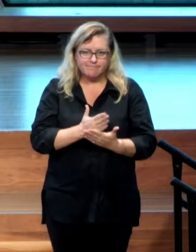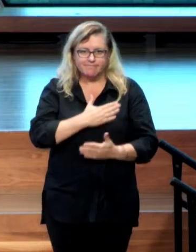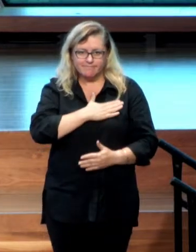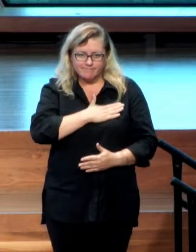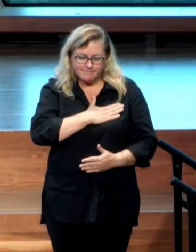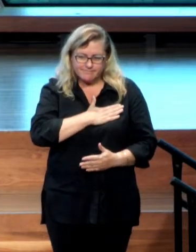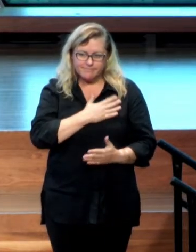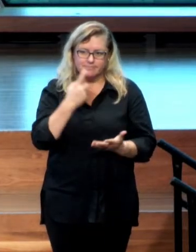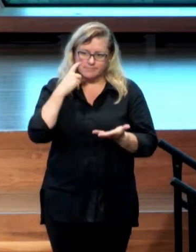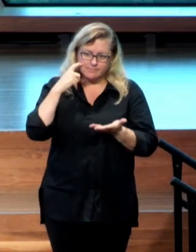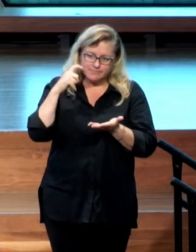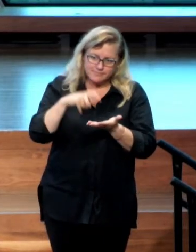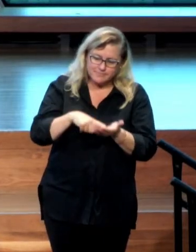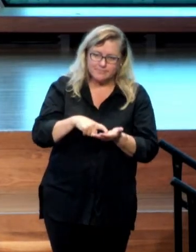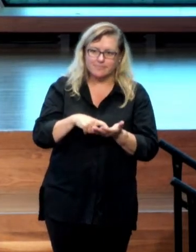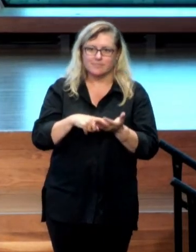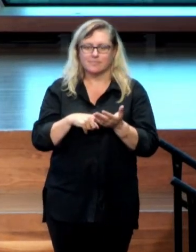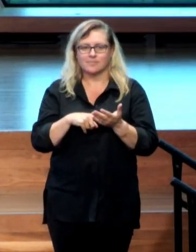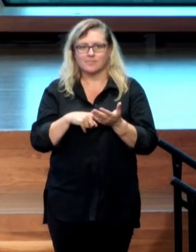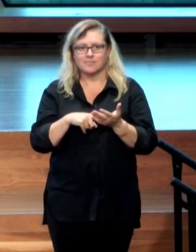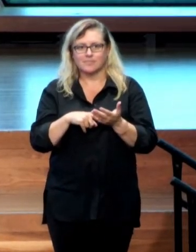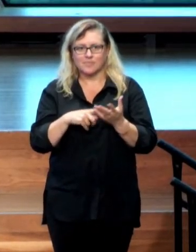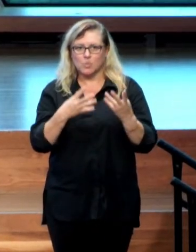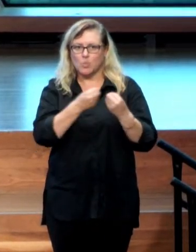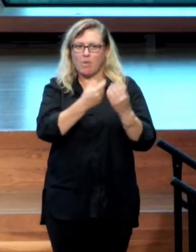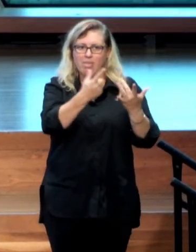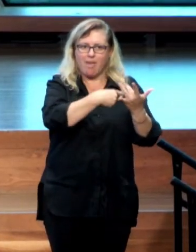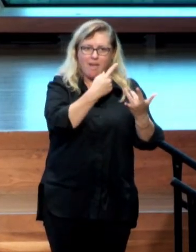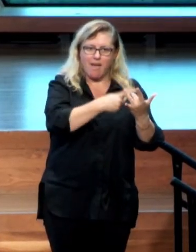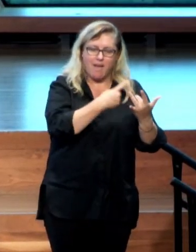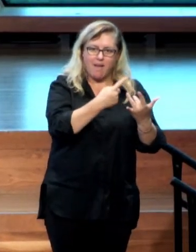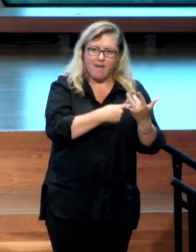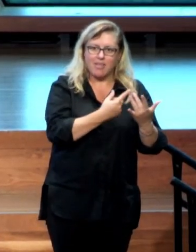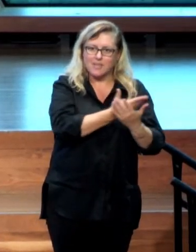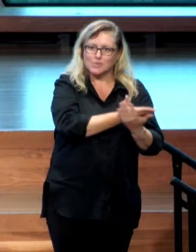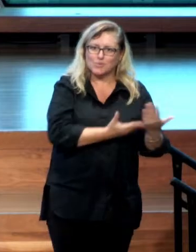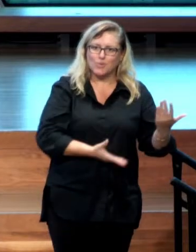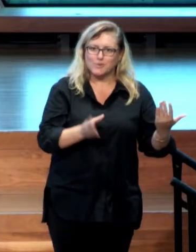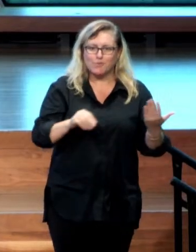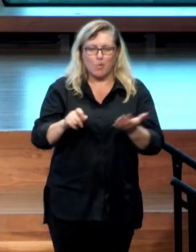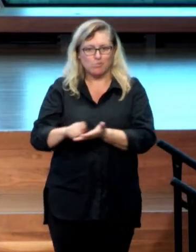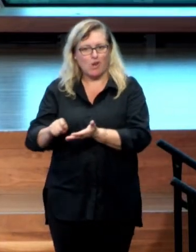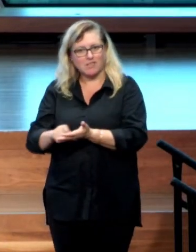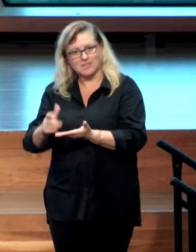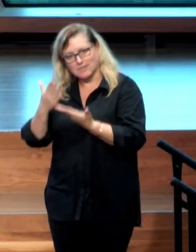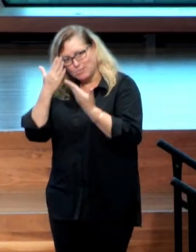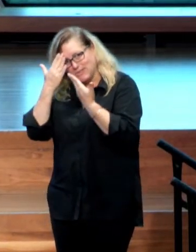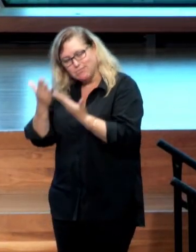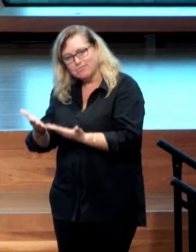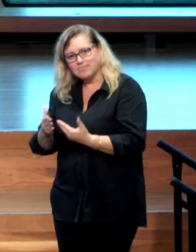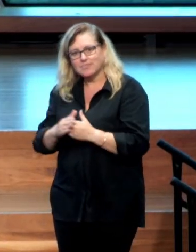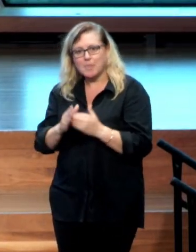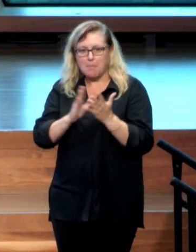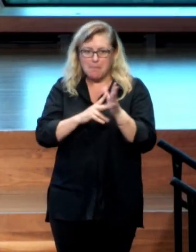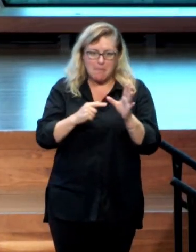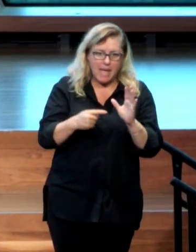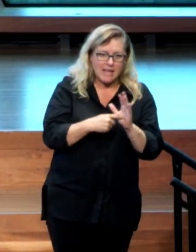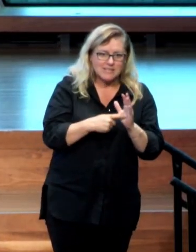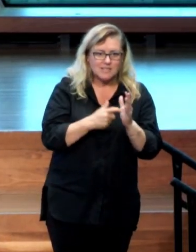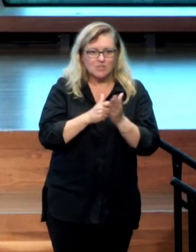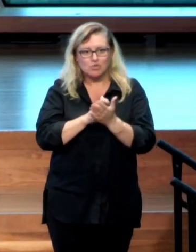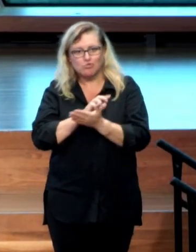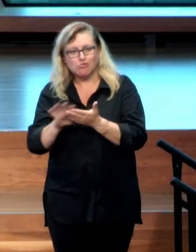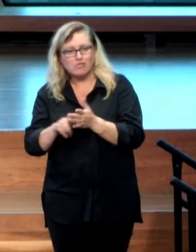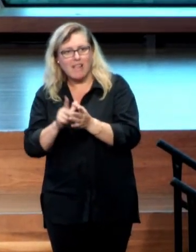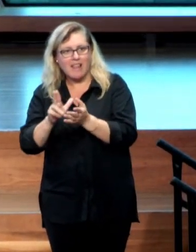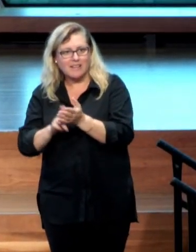recognised alongside some truly amazing stories by writers I admire, including Matt, Rhiannon, Jared and